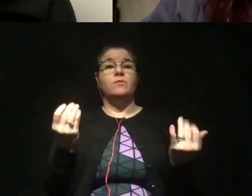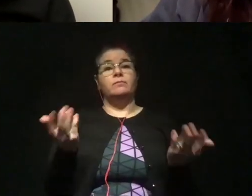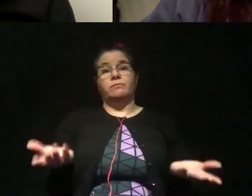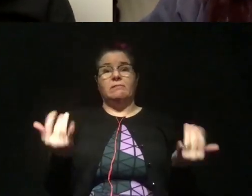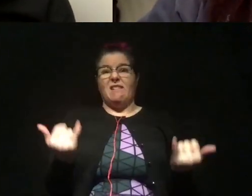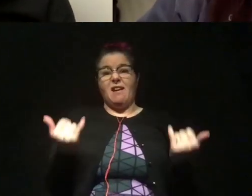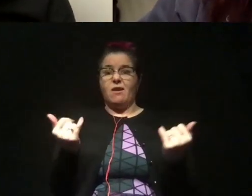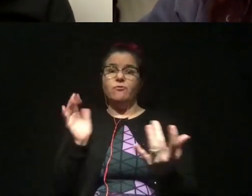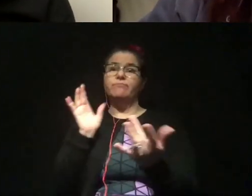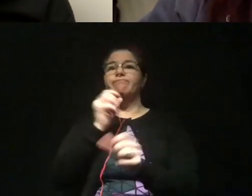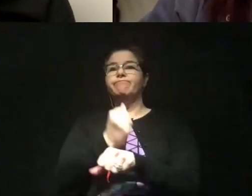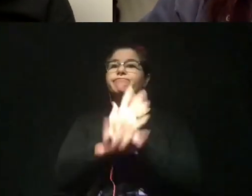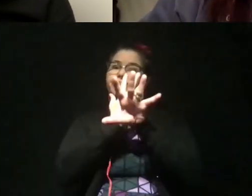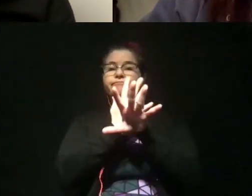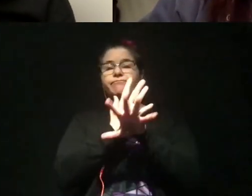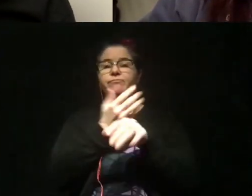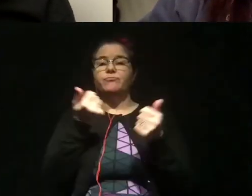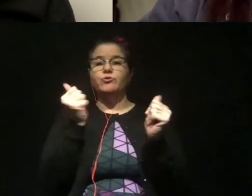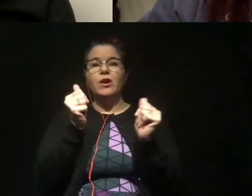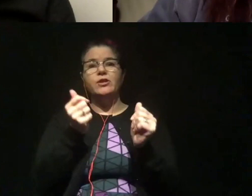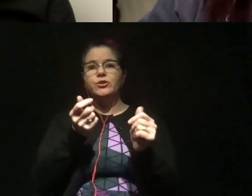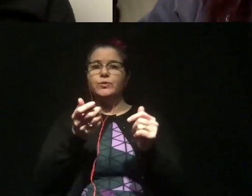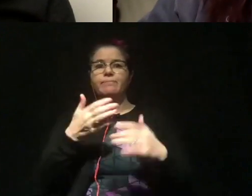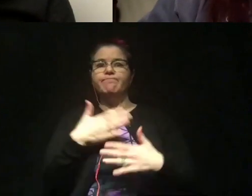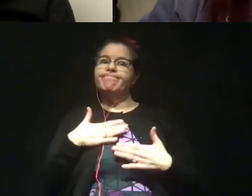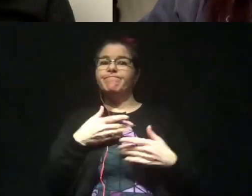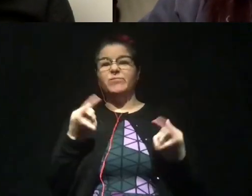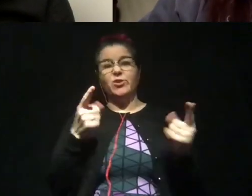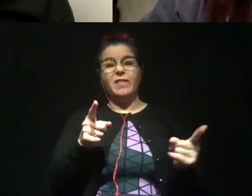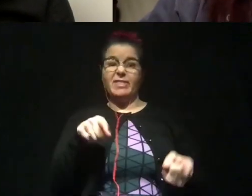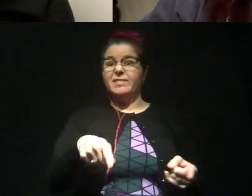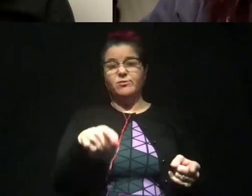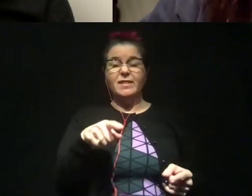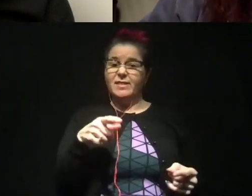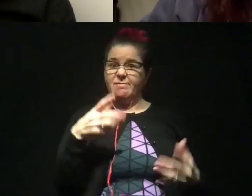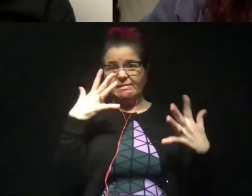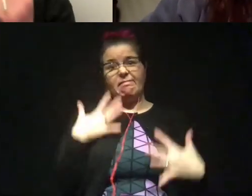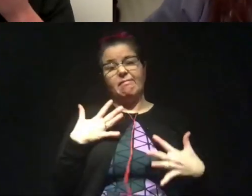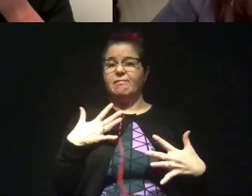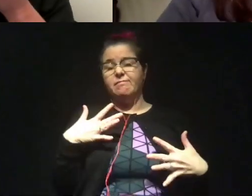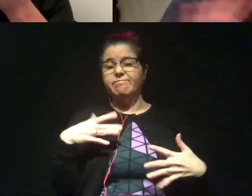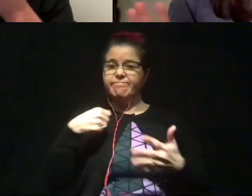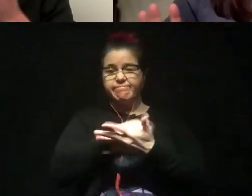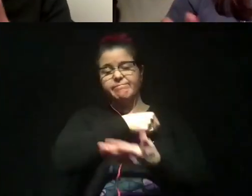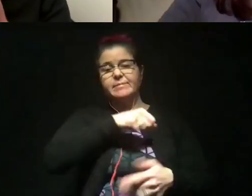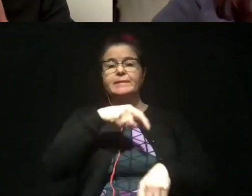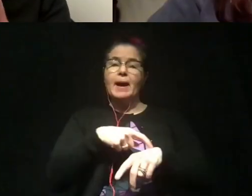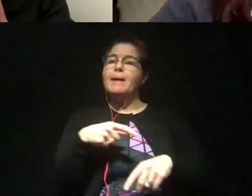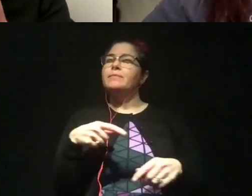these sessions to try to keep entertained during this total bummer of a time. So we're a